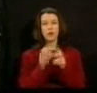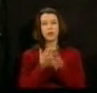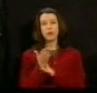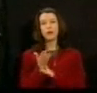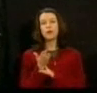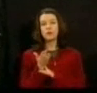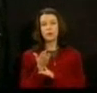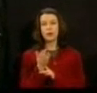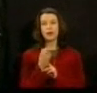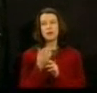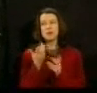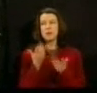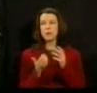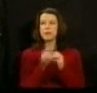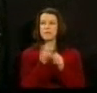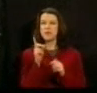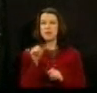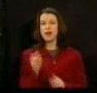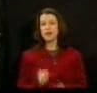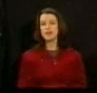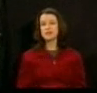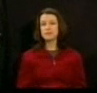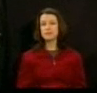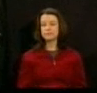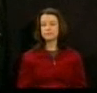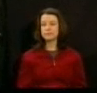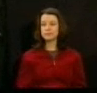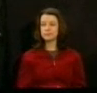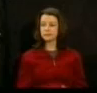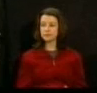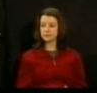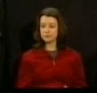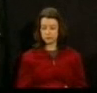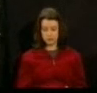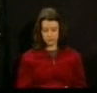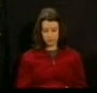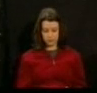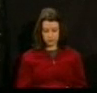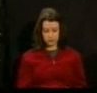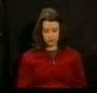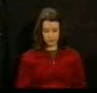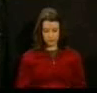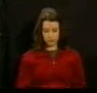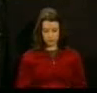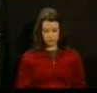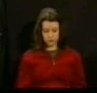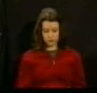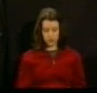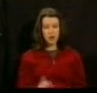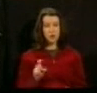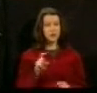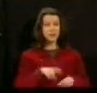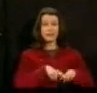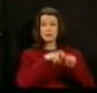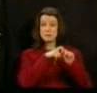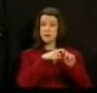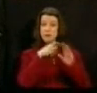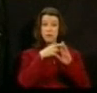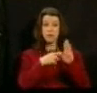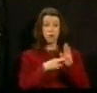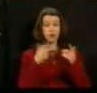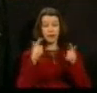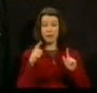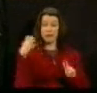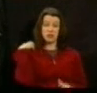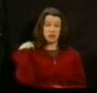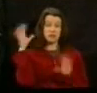within a few days we'll have it realigned. Well, then you're going to have to call a special meeting. We should just suspend the rules on that and give the chairman that prerogative to get this over